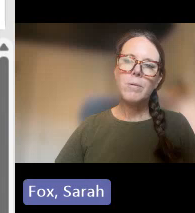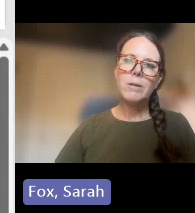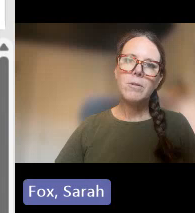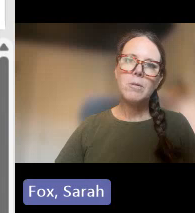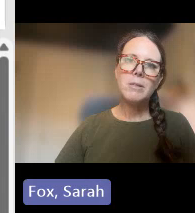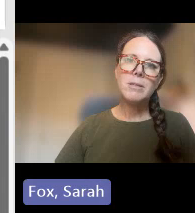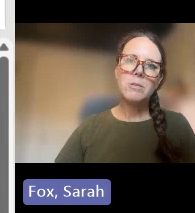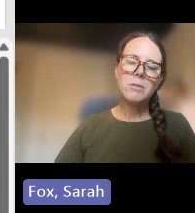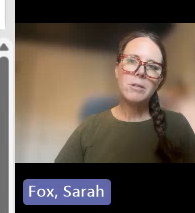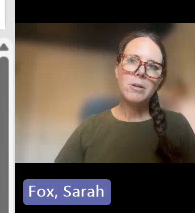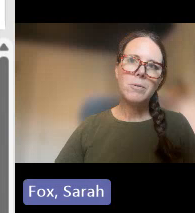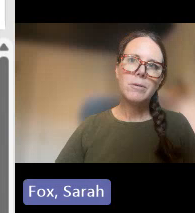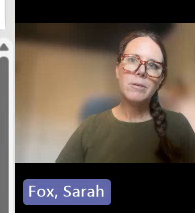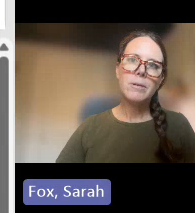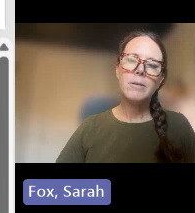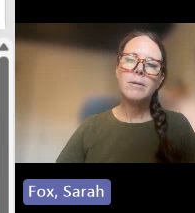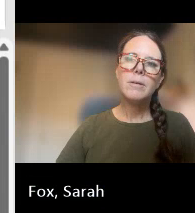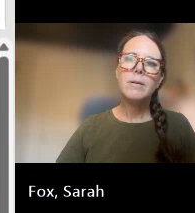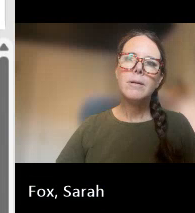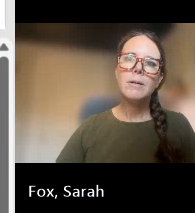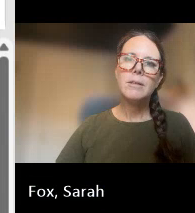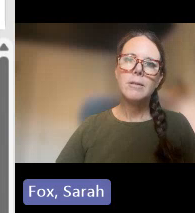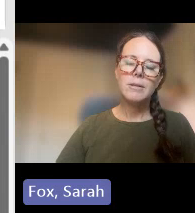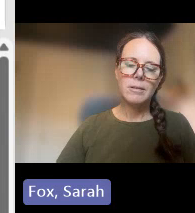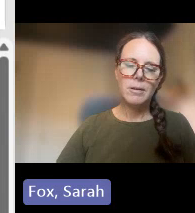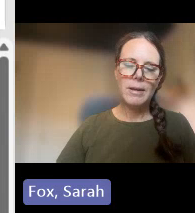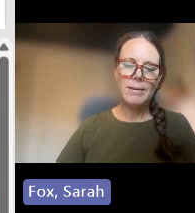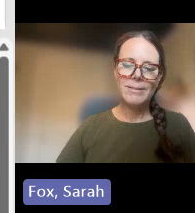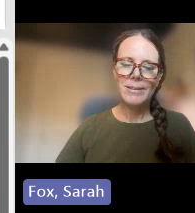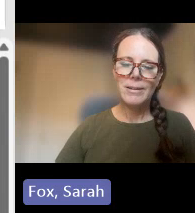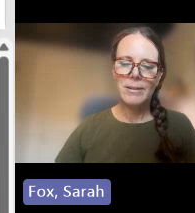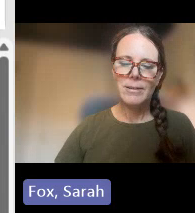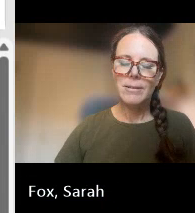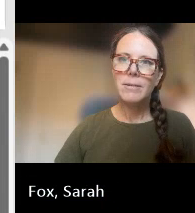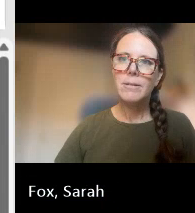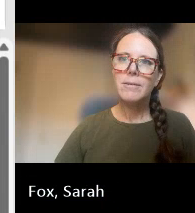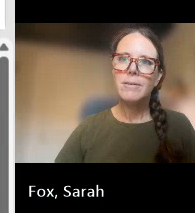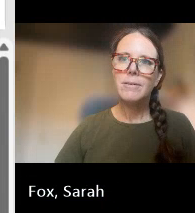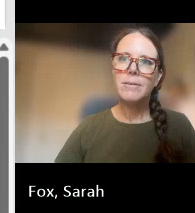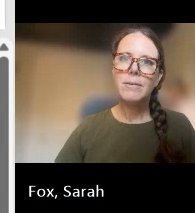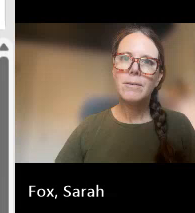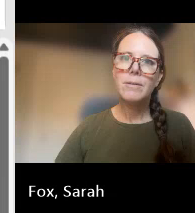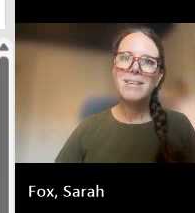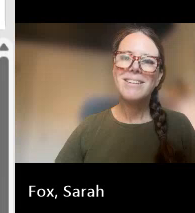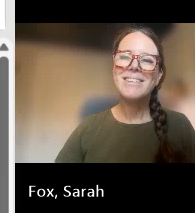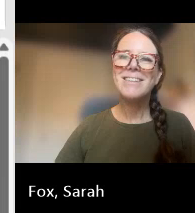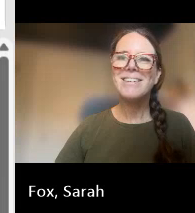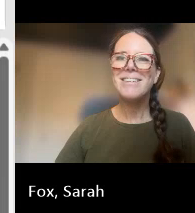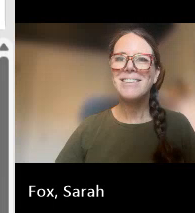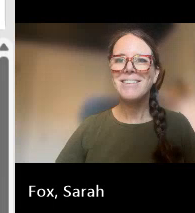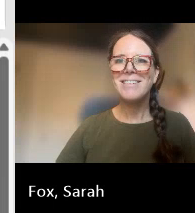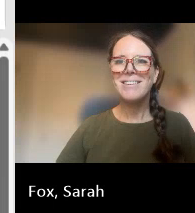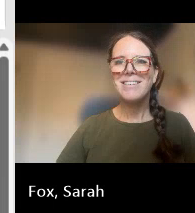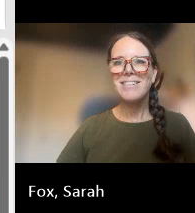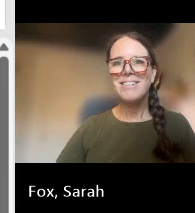So are we in agreement that this one's a no? Yes. Yes. Okay. No. We're in. No. Oh.